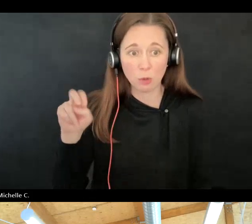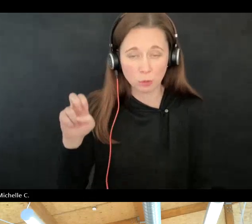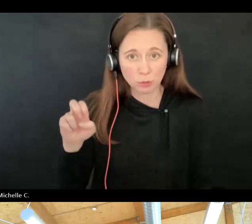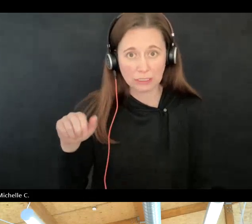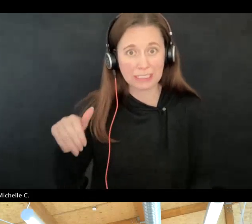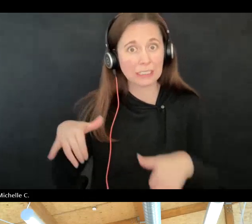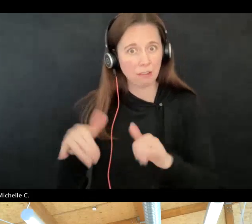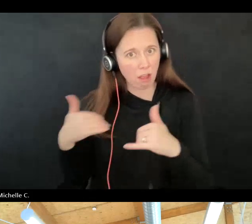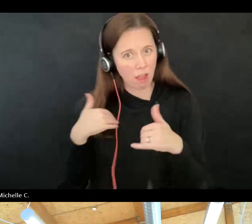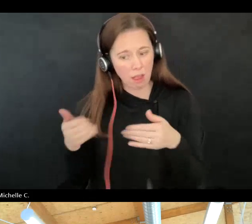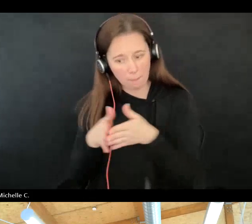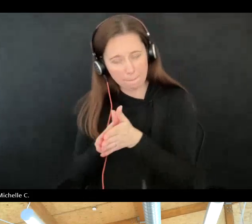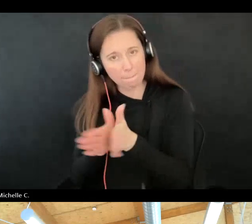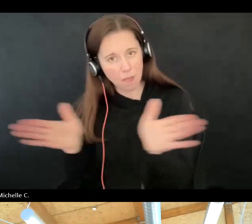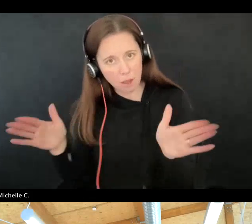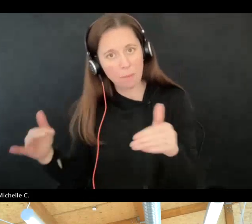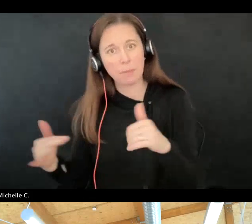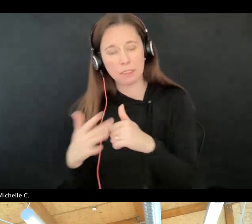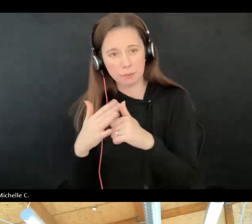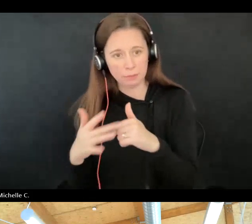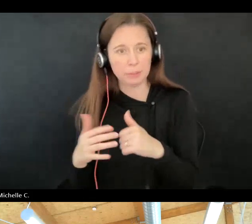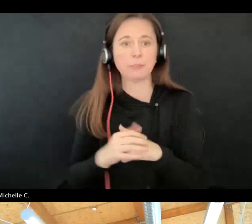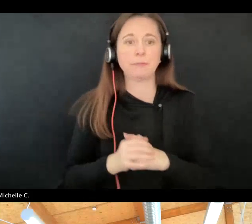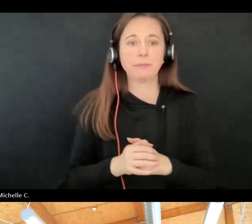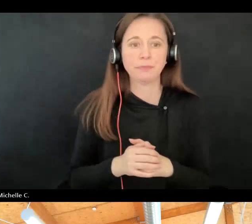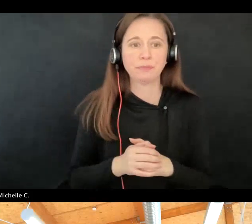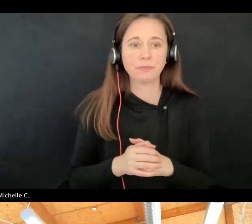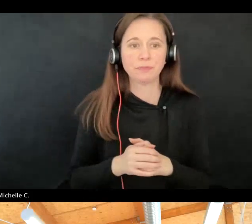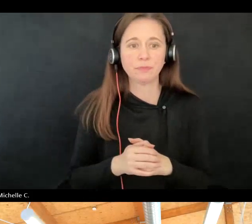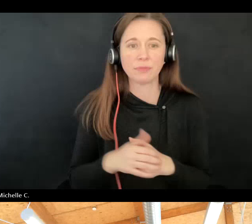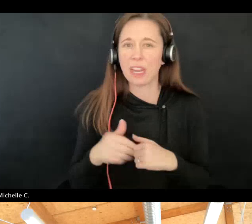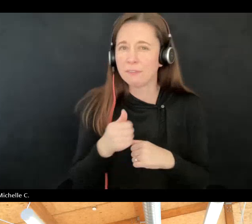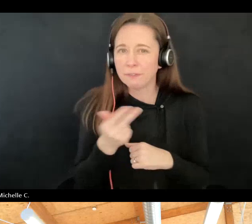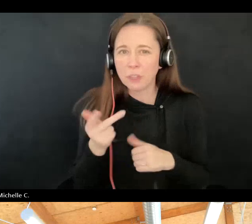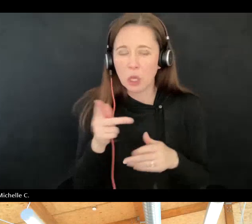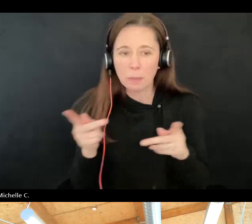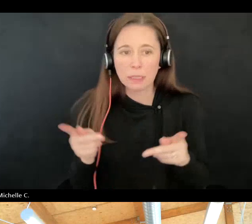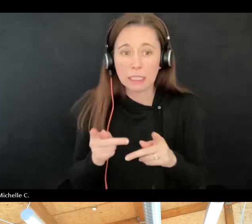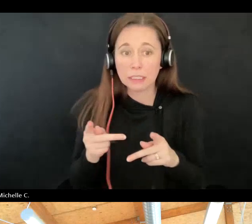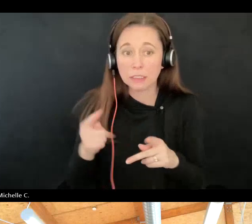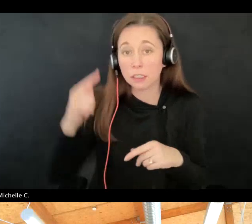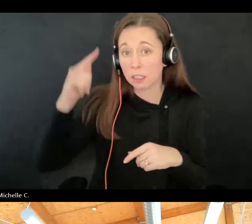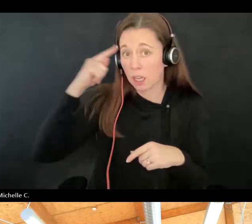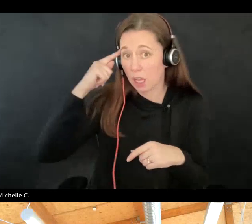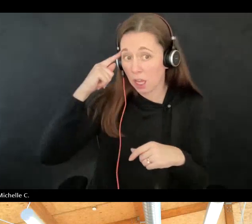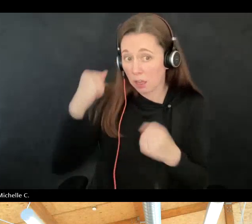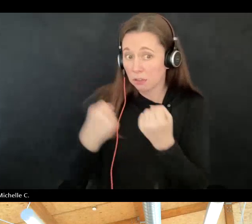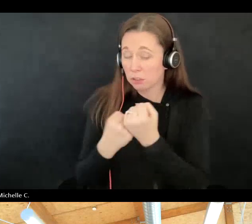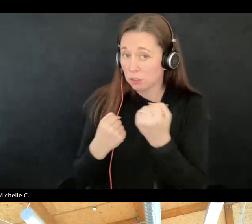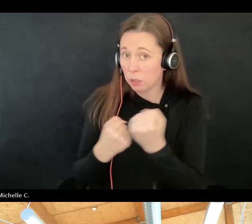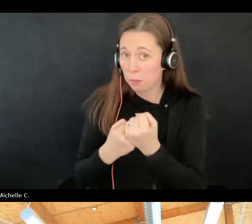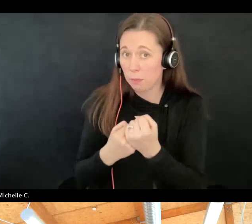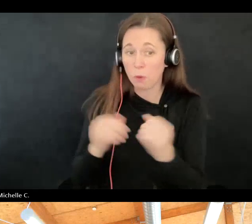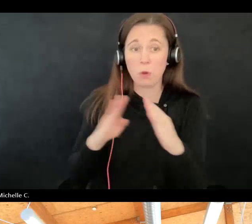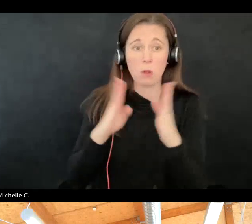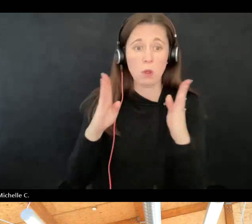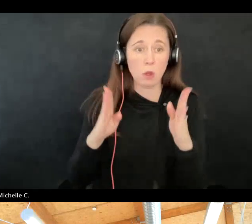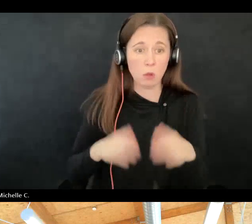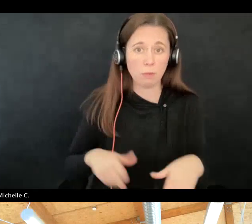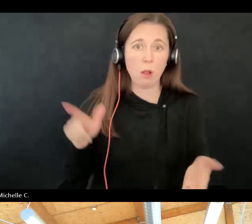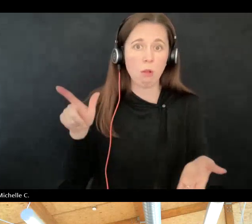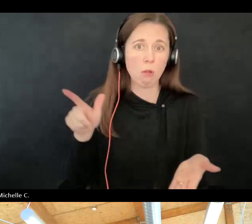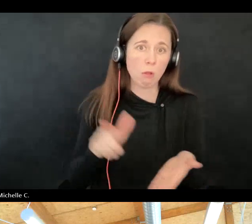beach. It also was one of the few places that had government subsidized housing as well as low income housing. And